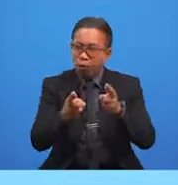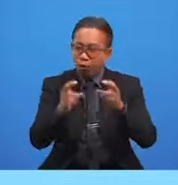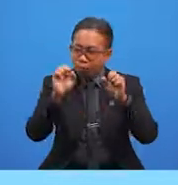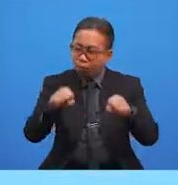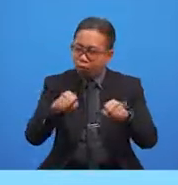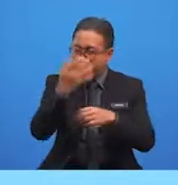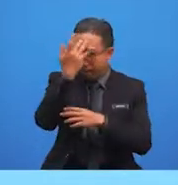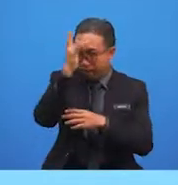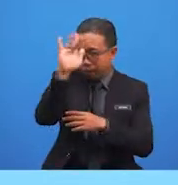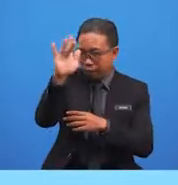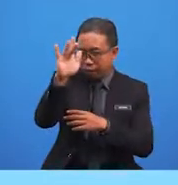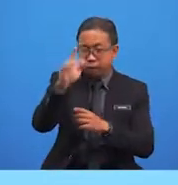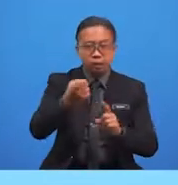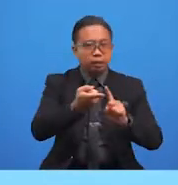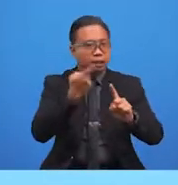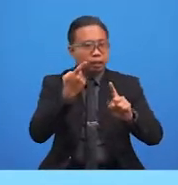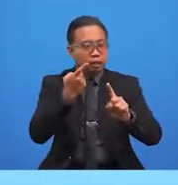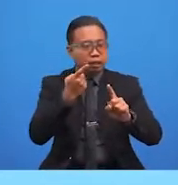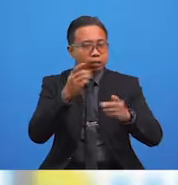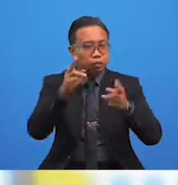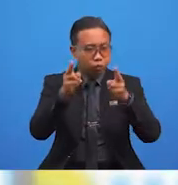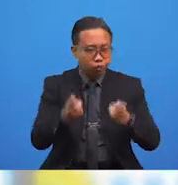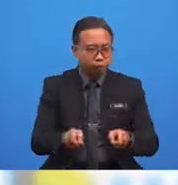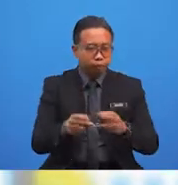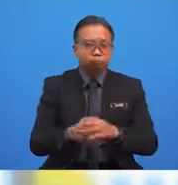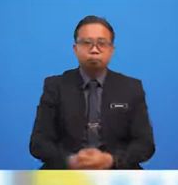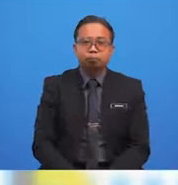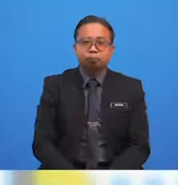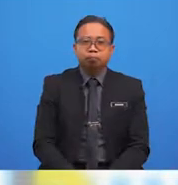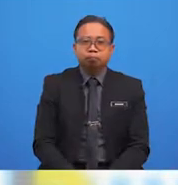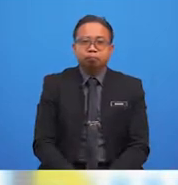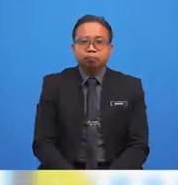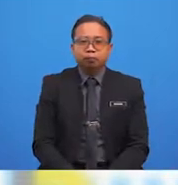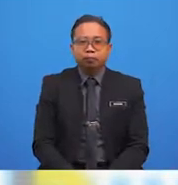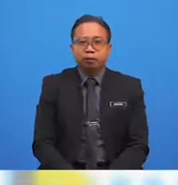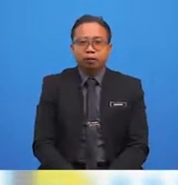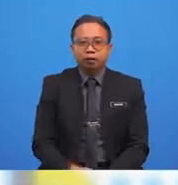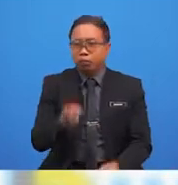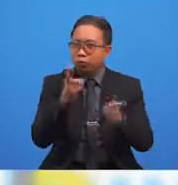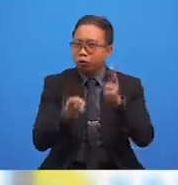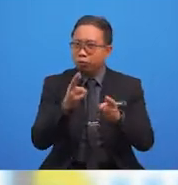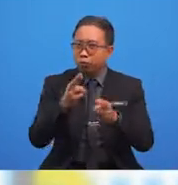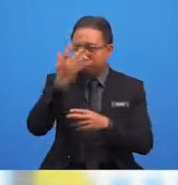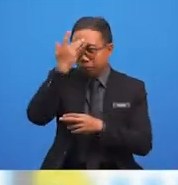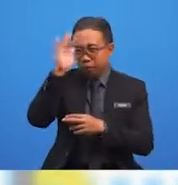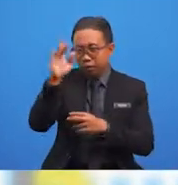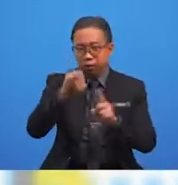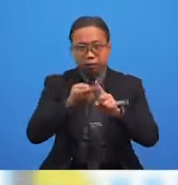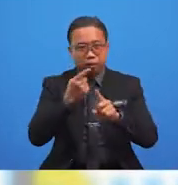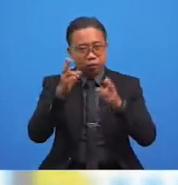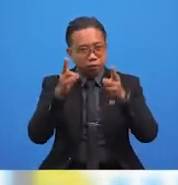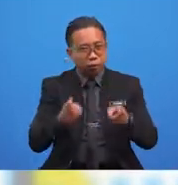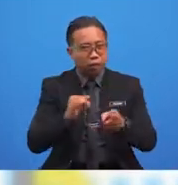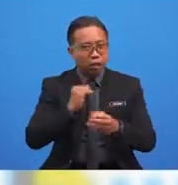be as smart as humans. Ha! If robots become smarter than humans,